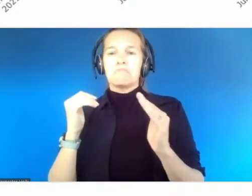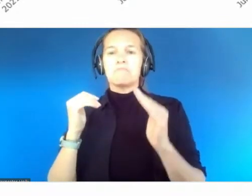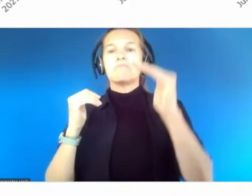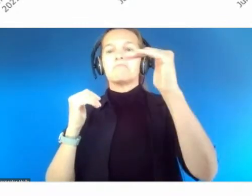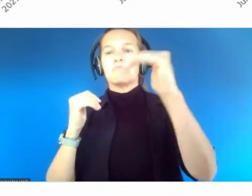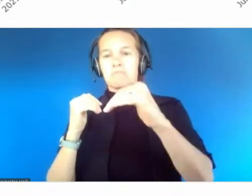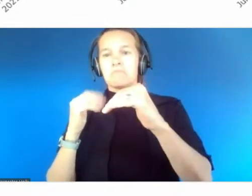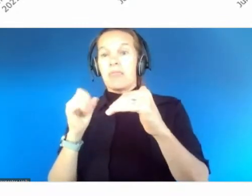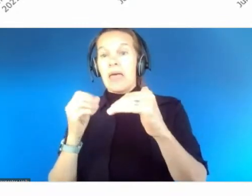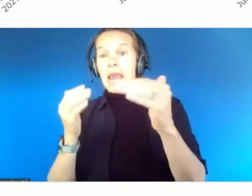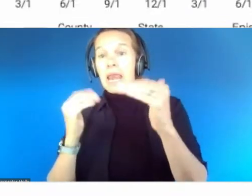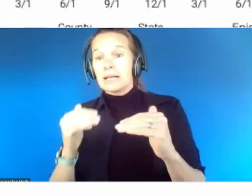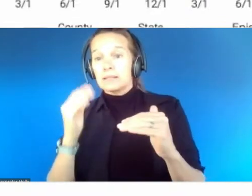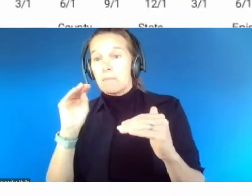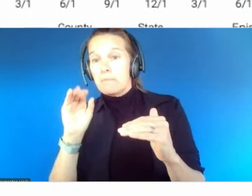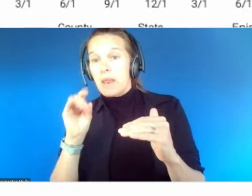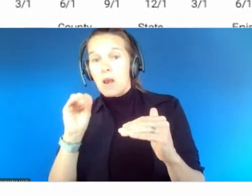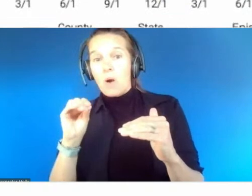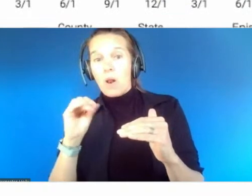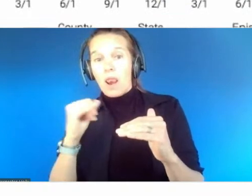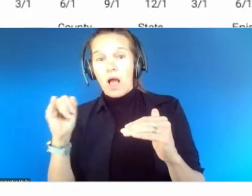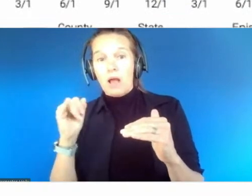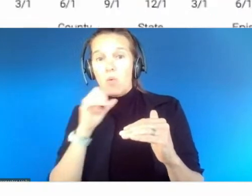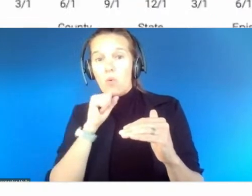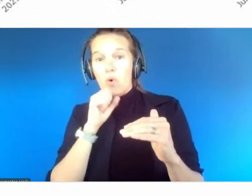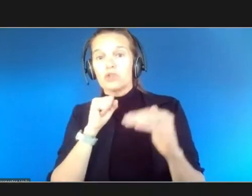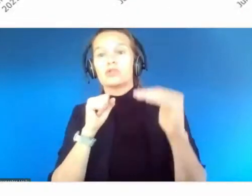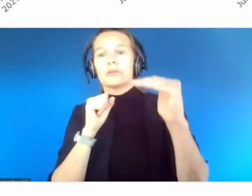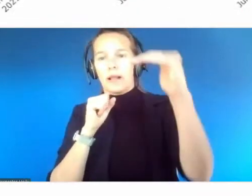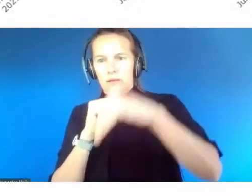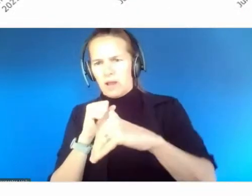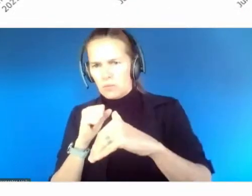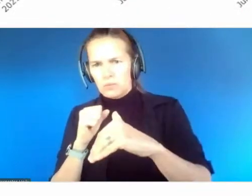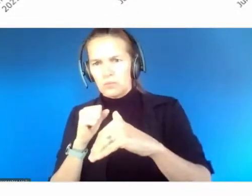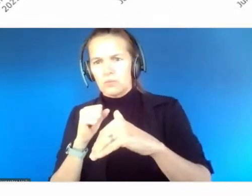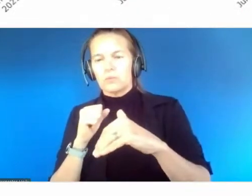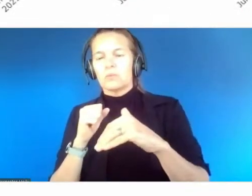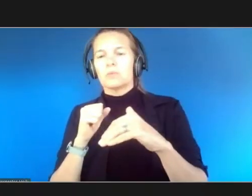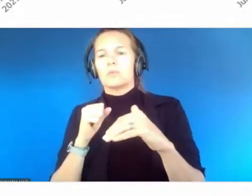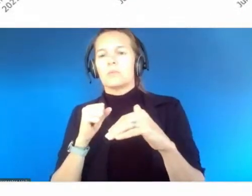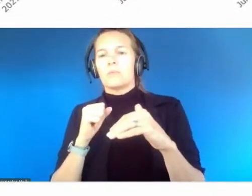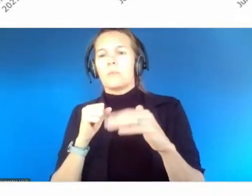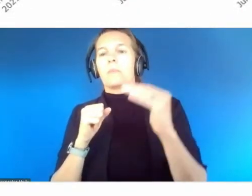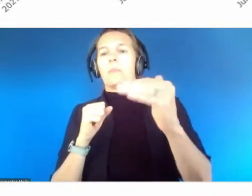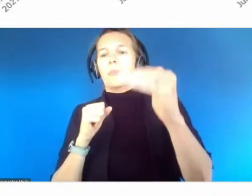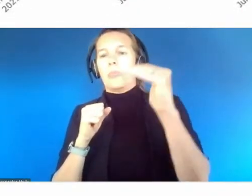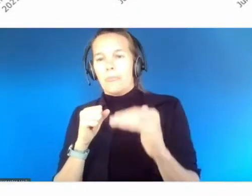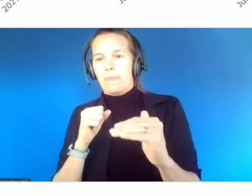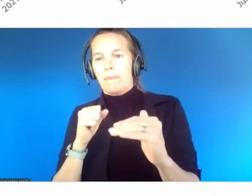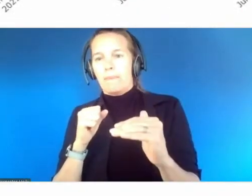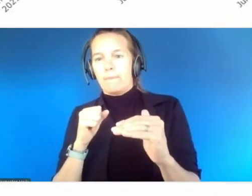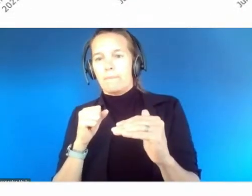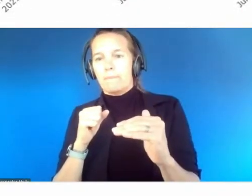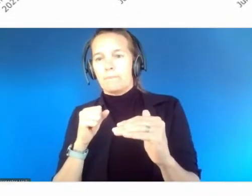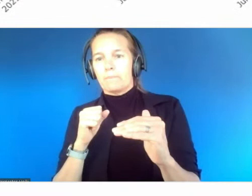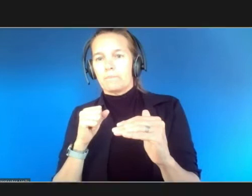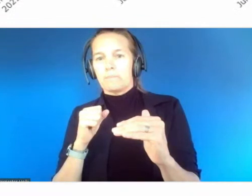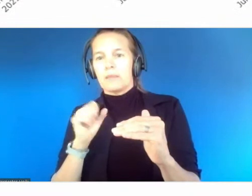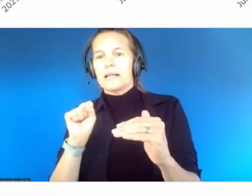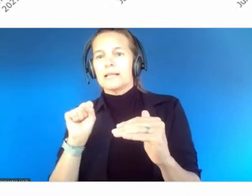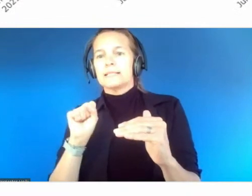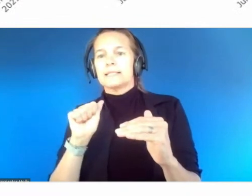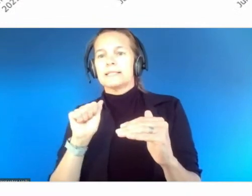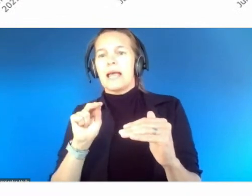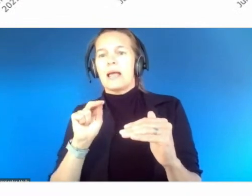next line, is orange, and that does clearly seem to be coming down. And then below that are San Joaquin